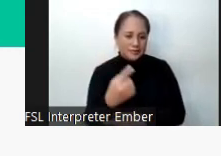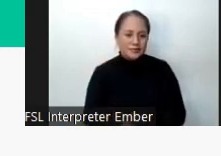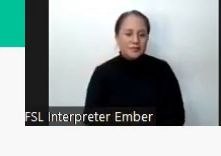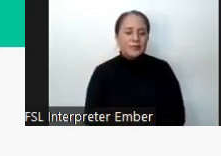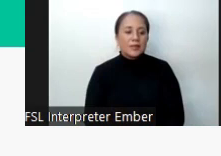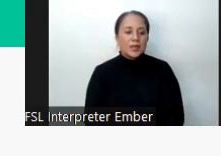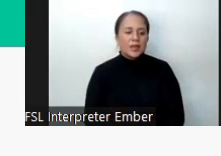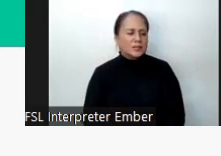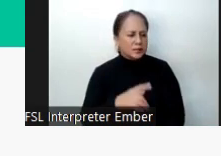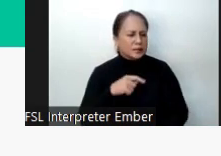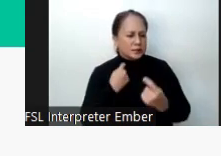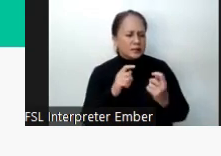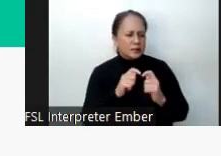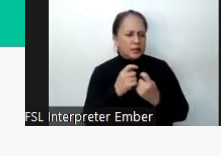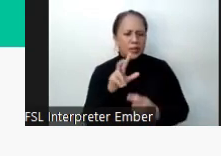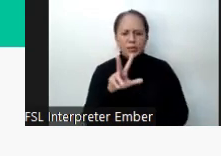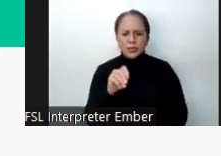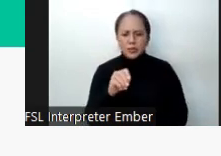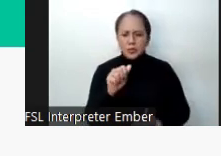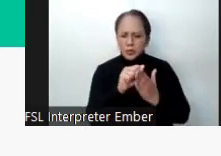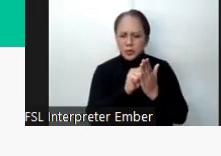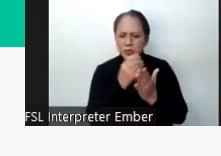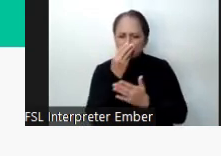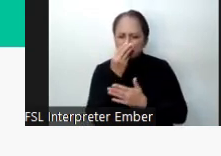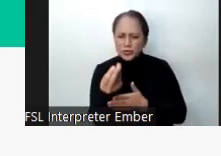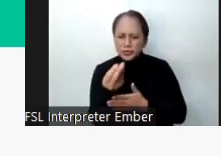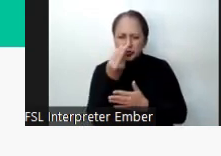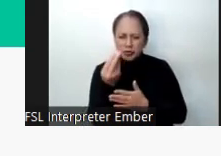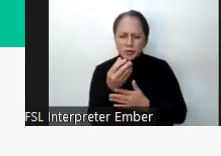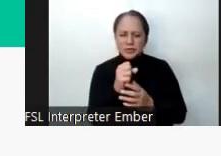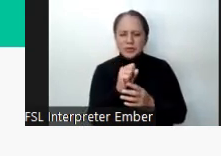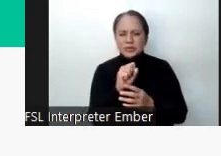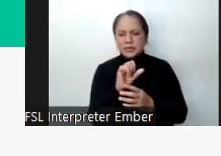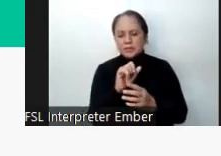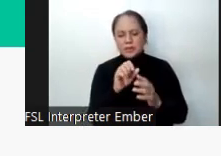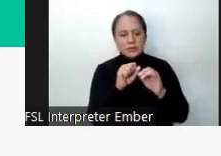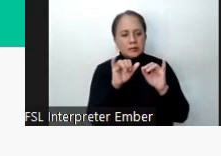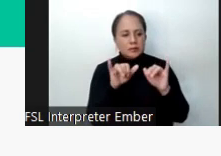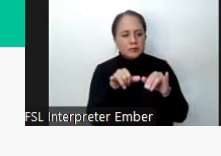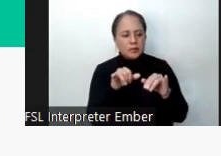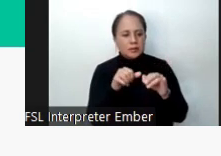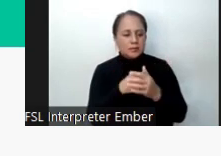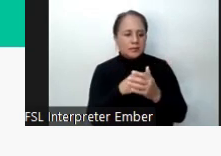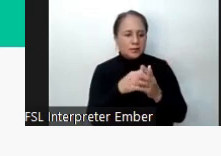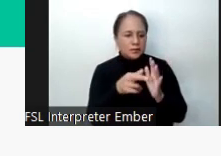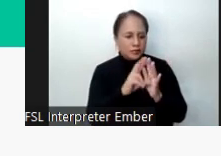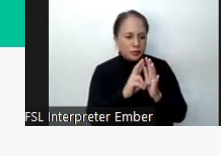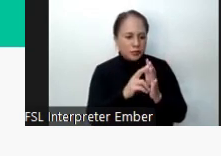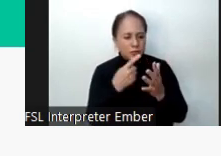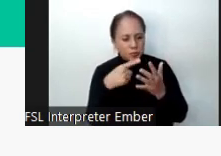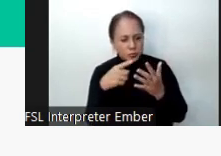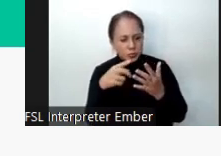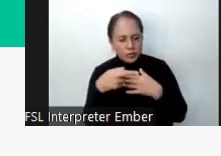Our team felt that 31 articles were too few for a semi-systematic literature review, hence we looked at the